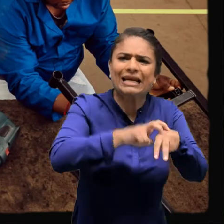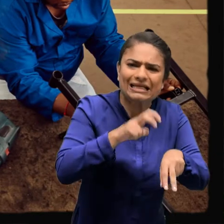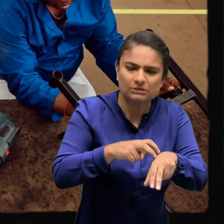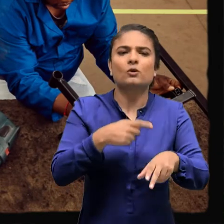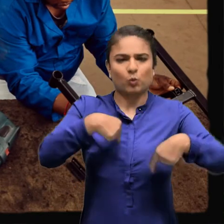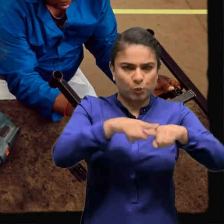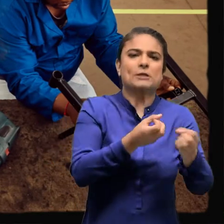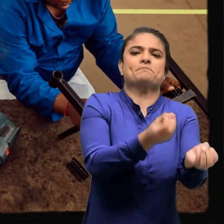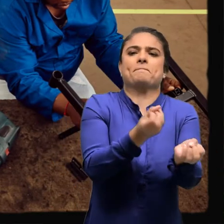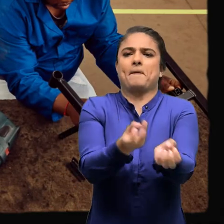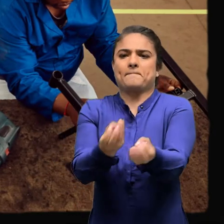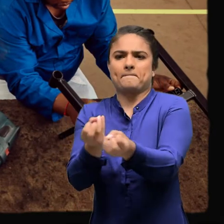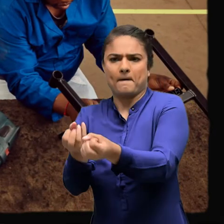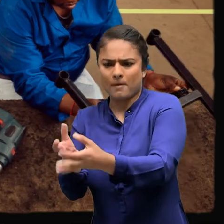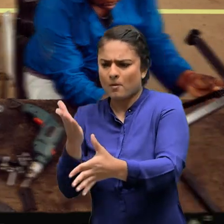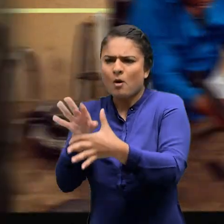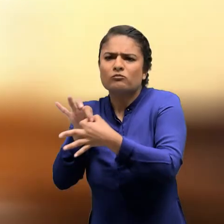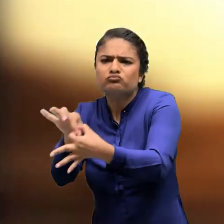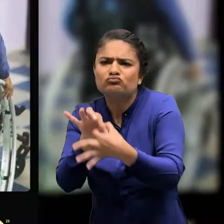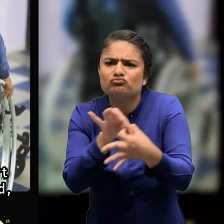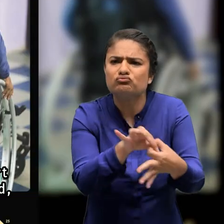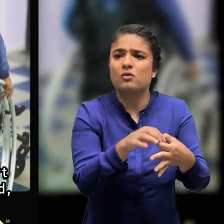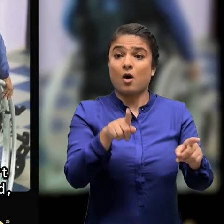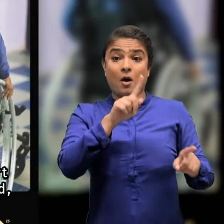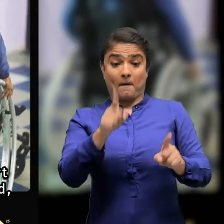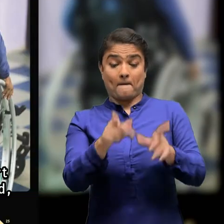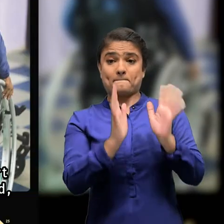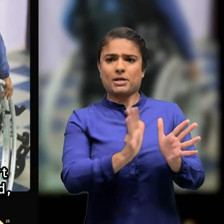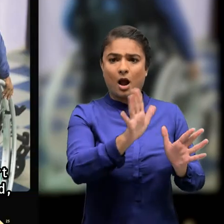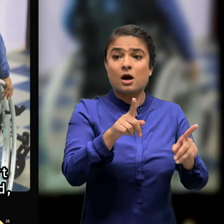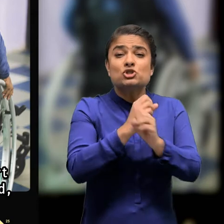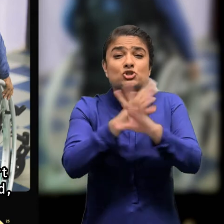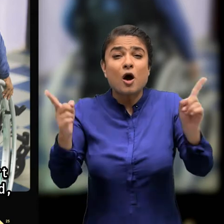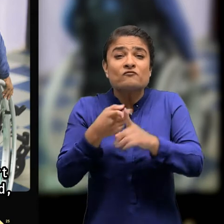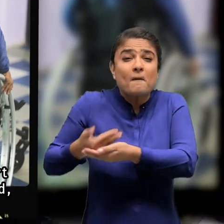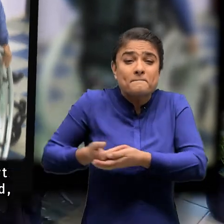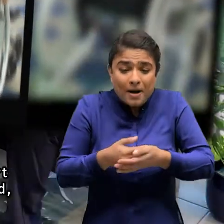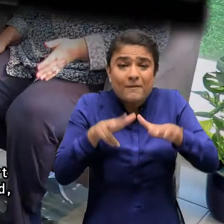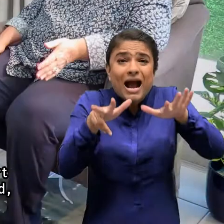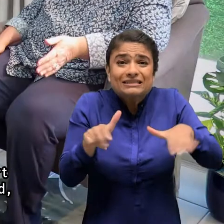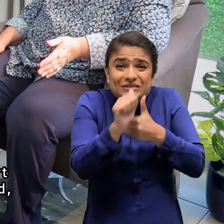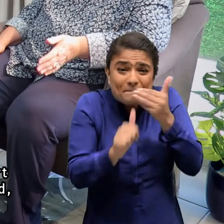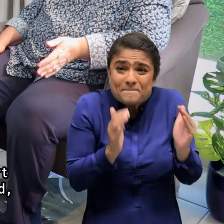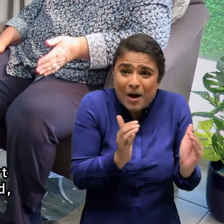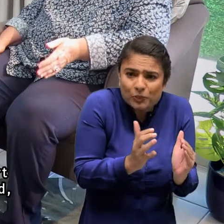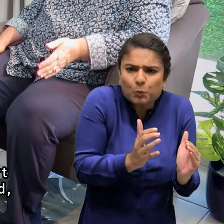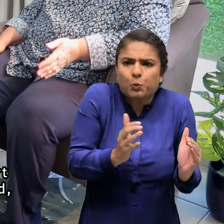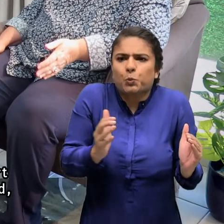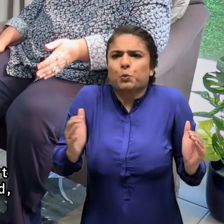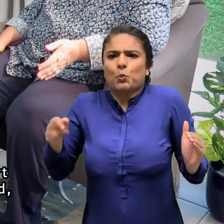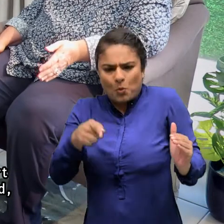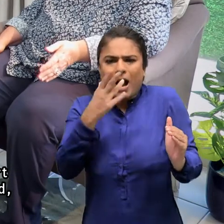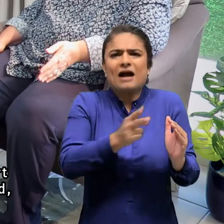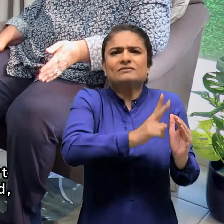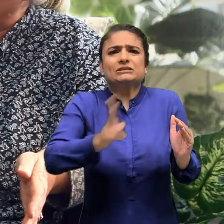really wide range of needs of the children we work with. So, besides buggies, which start from as young as